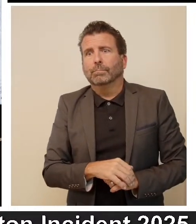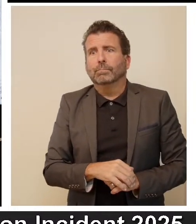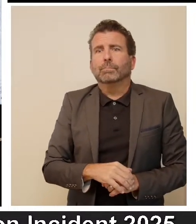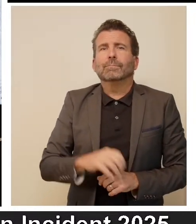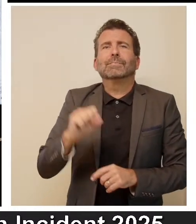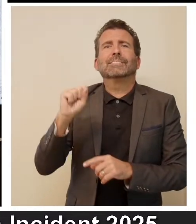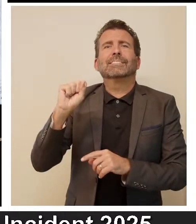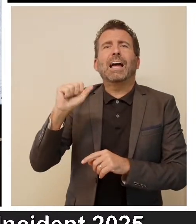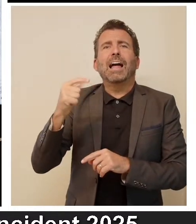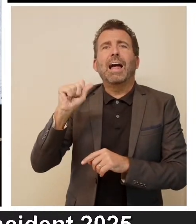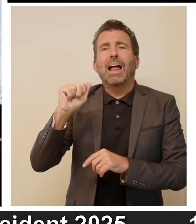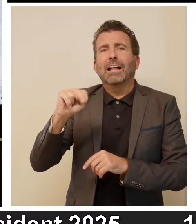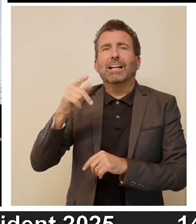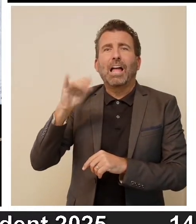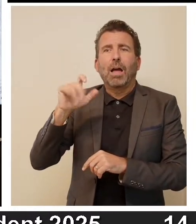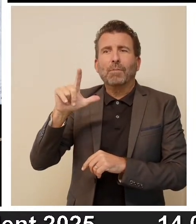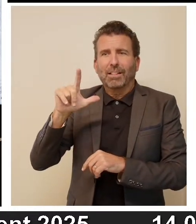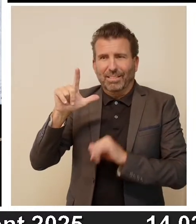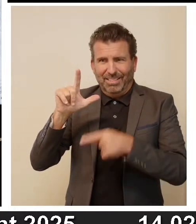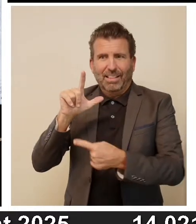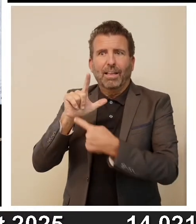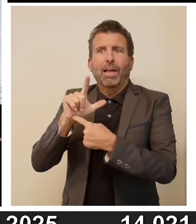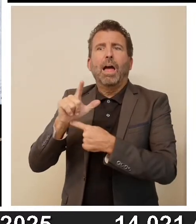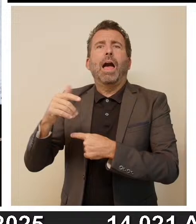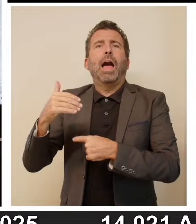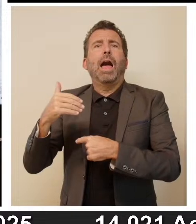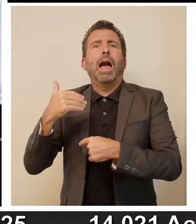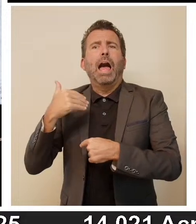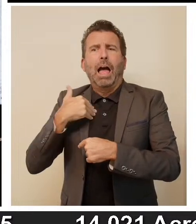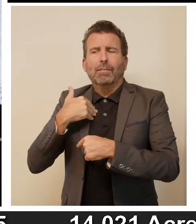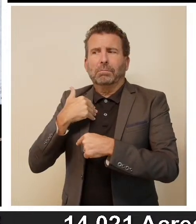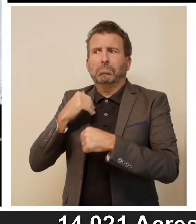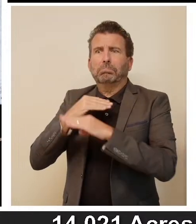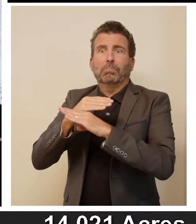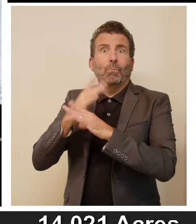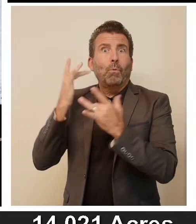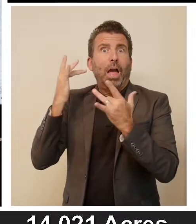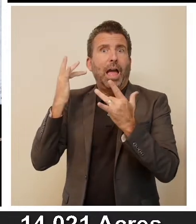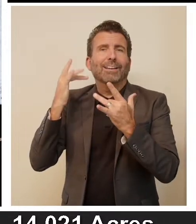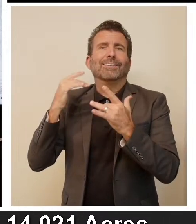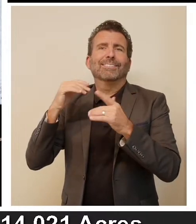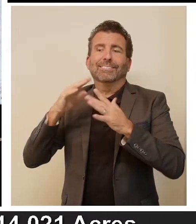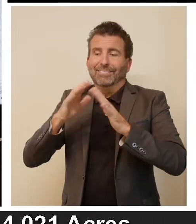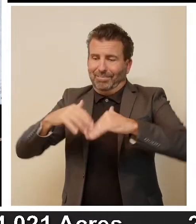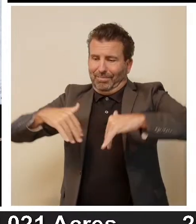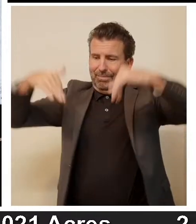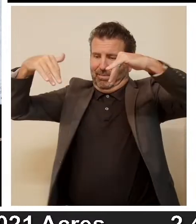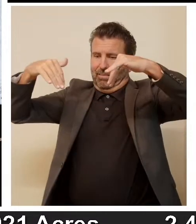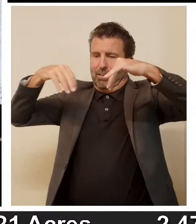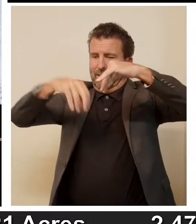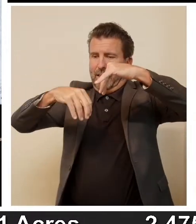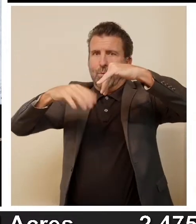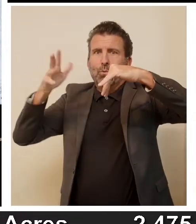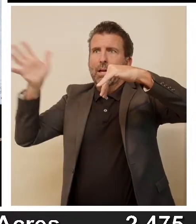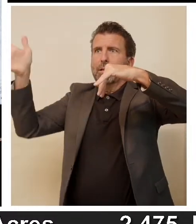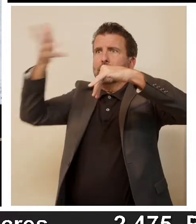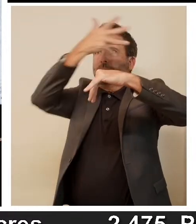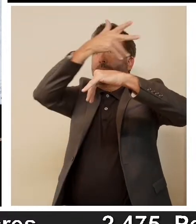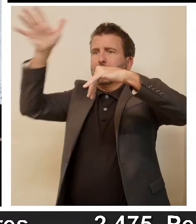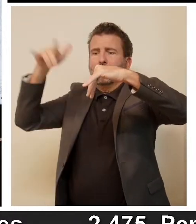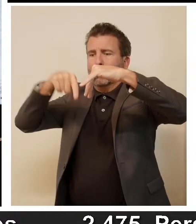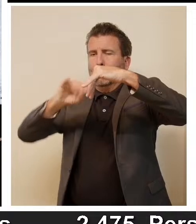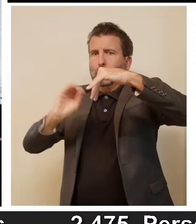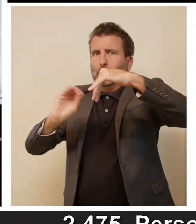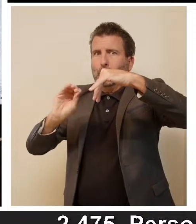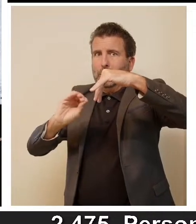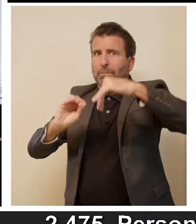going to see mostly calm winds settle through tonight. We're going to get some general northeast wind that'll continue for the next few days, but